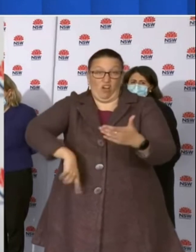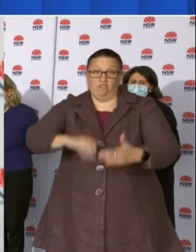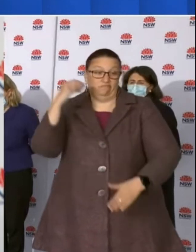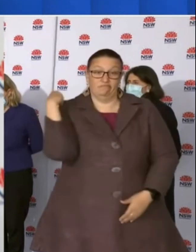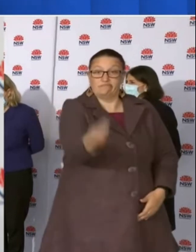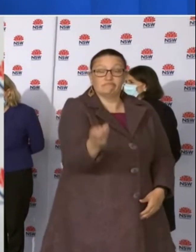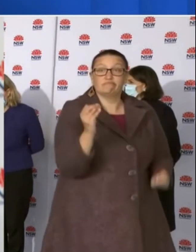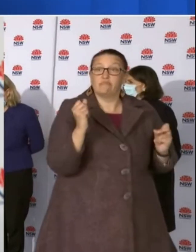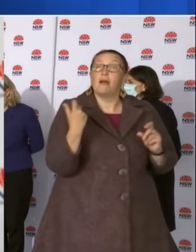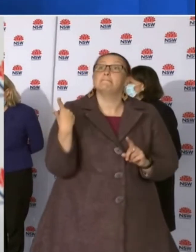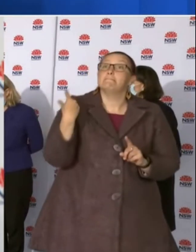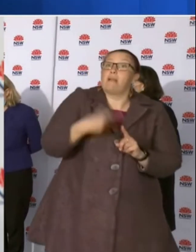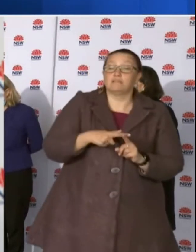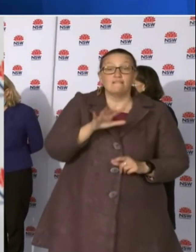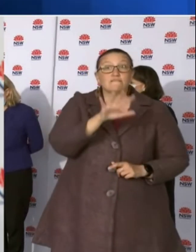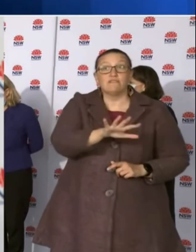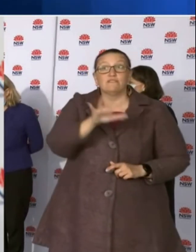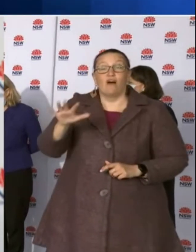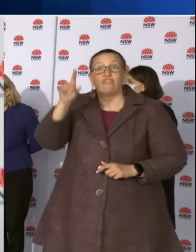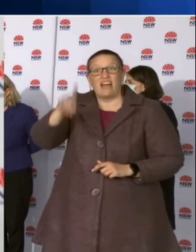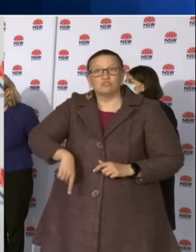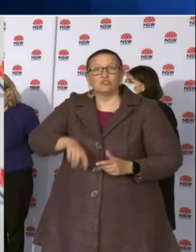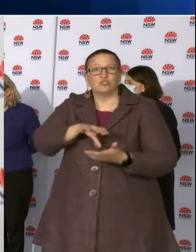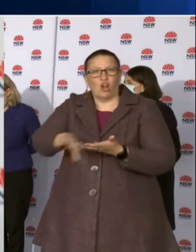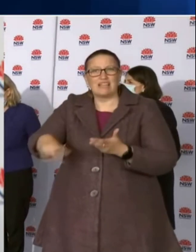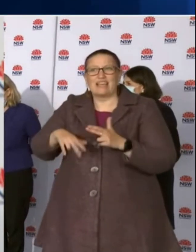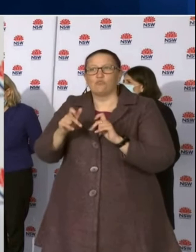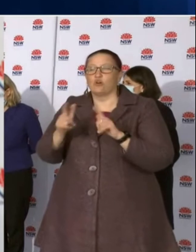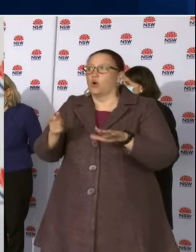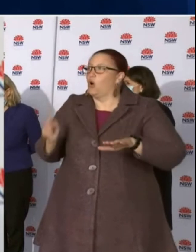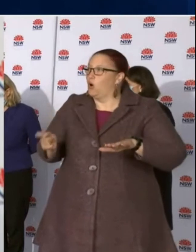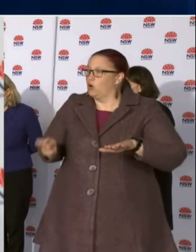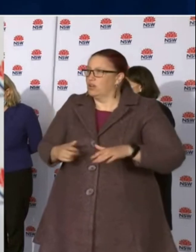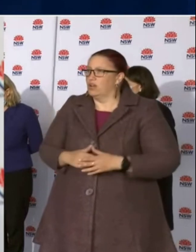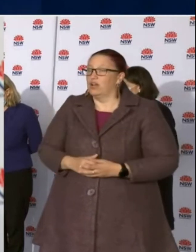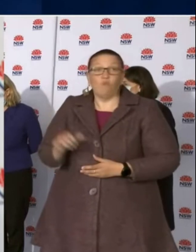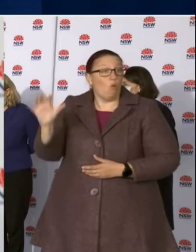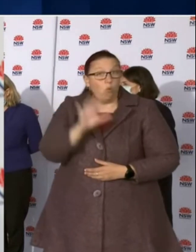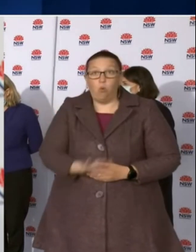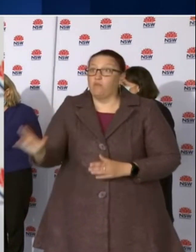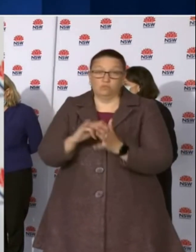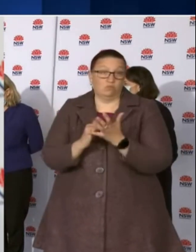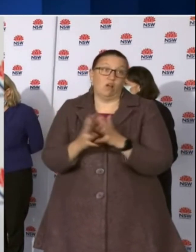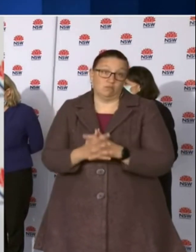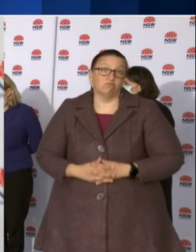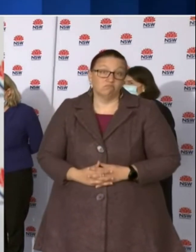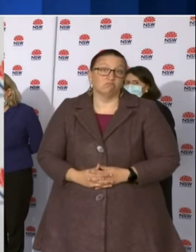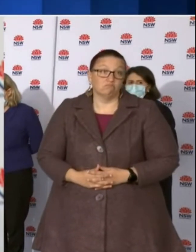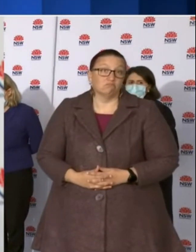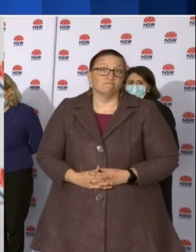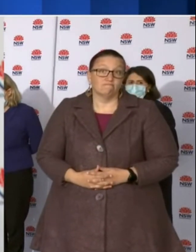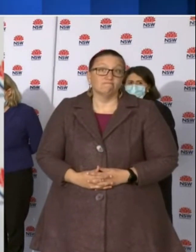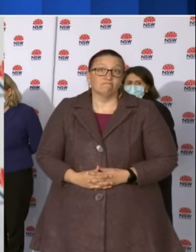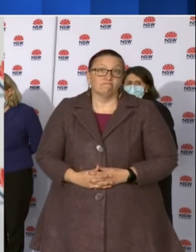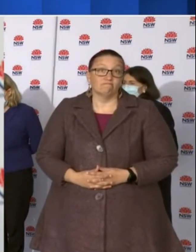course a $55,000 fine that could be handed out if you go to court. So, but look, at the end of the day, it's not the orders that